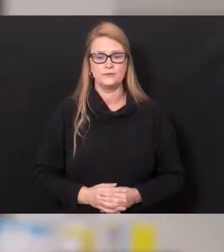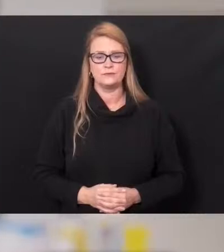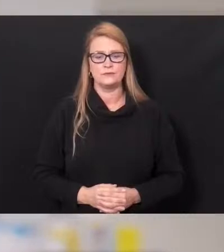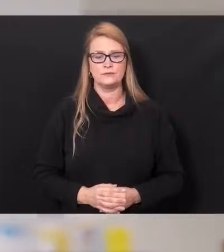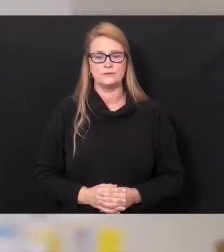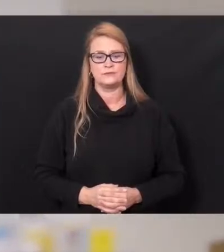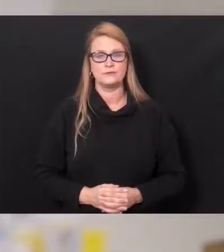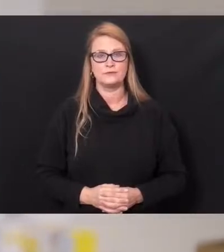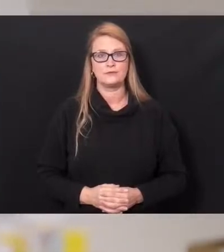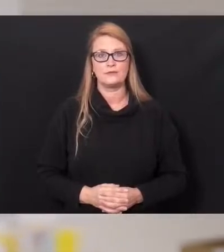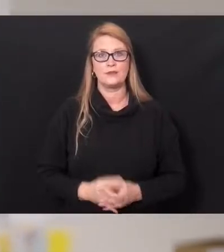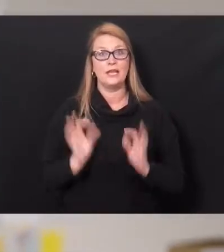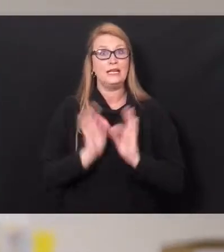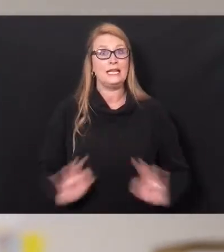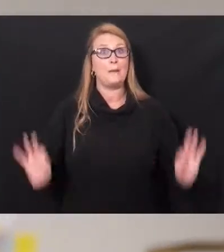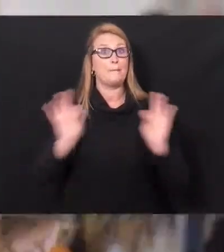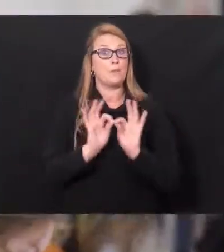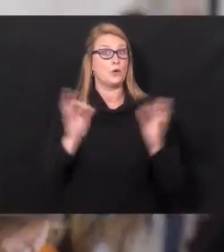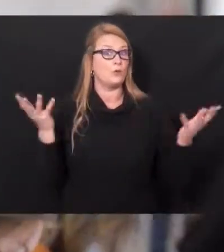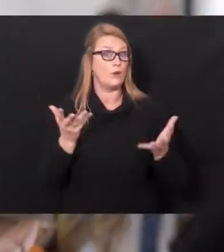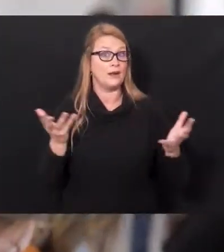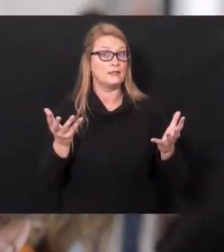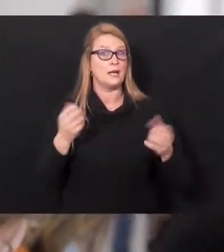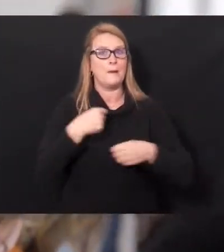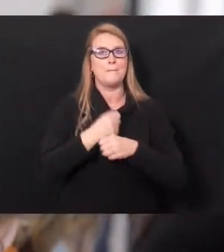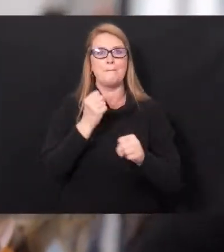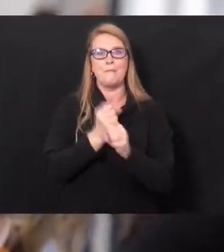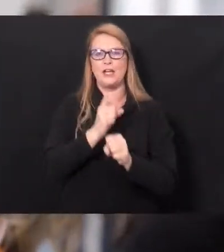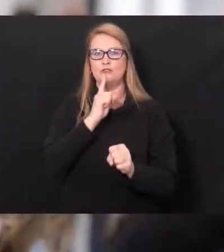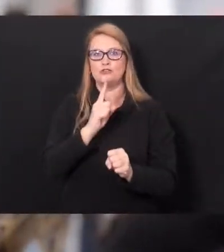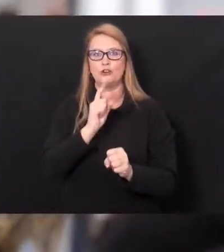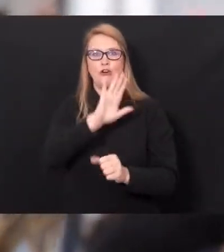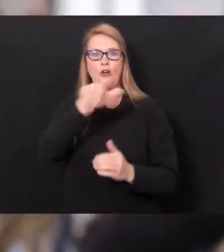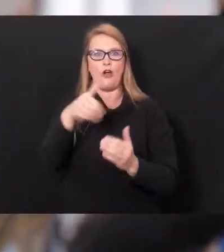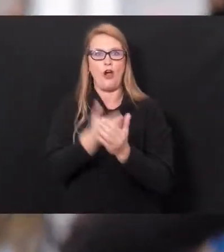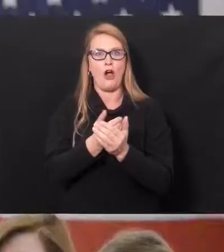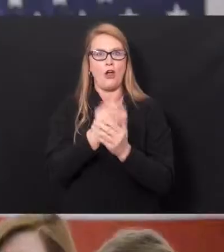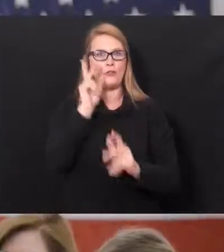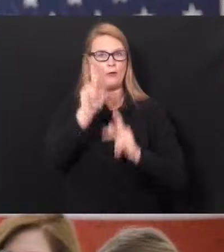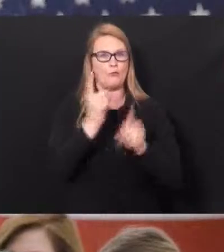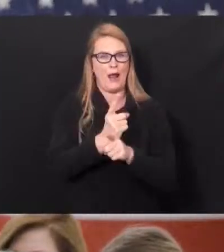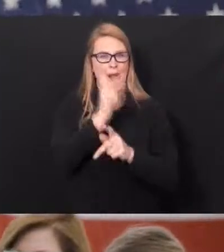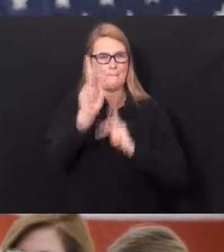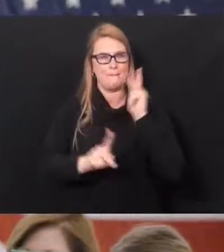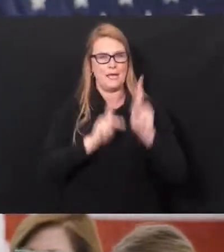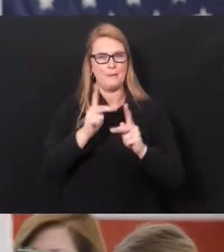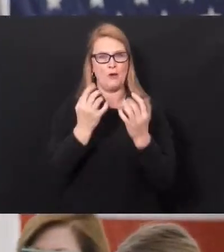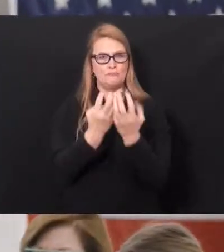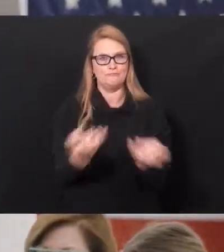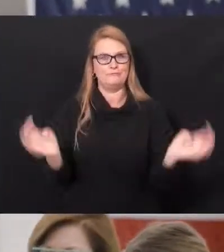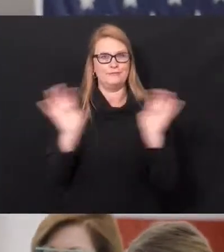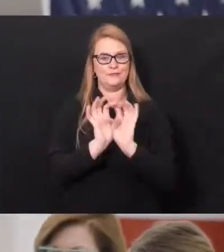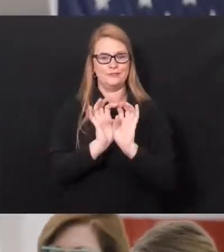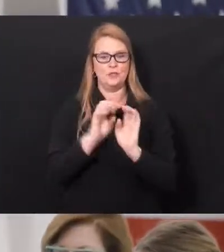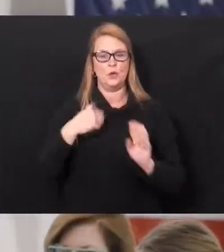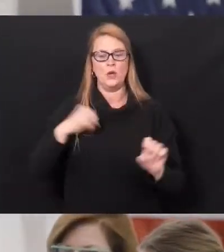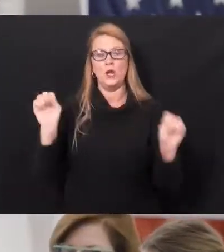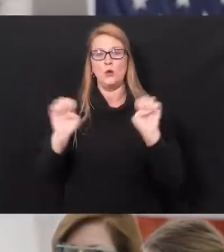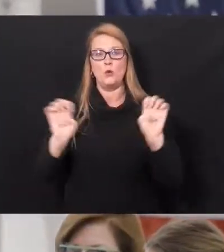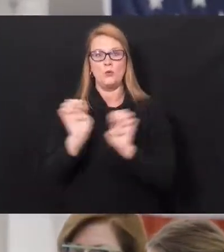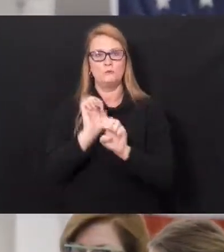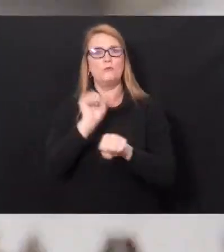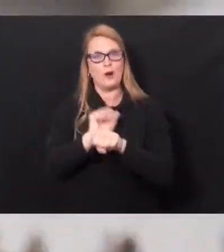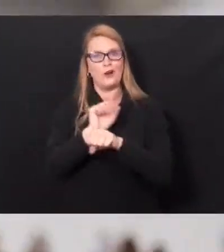The key to that success, making sure the right players are at the planning table. So we've been working with the Emergency Ambulance Authority, the